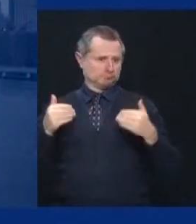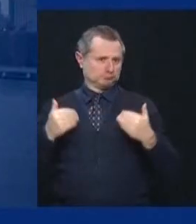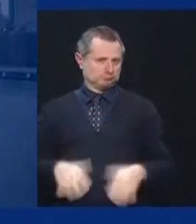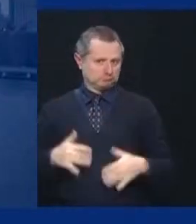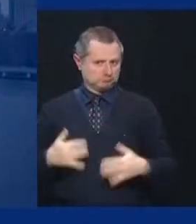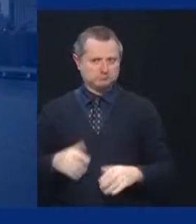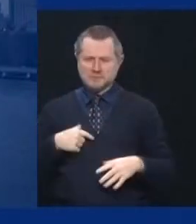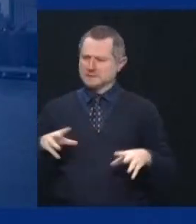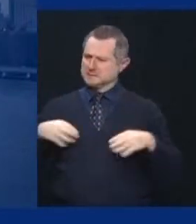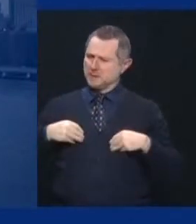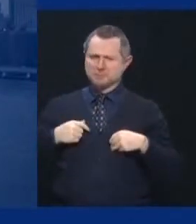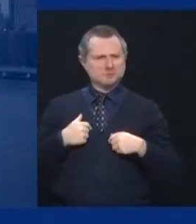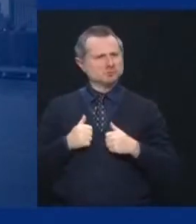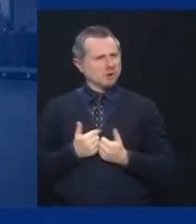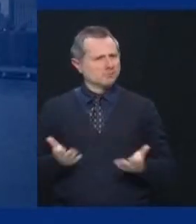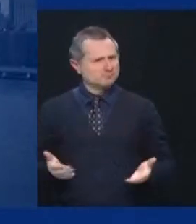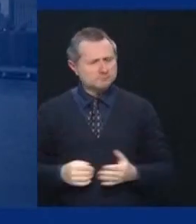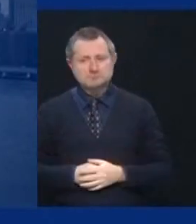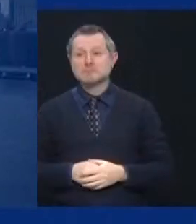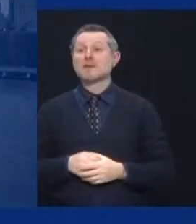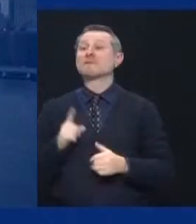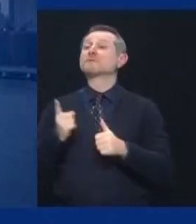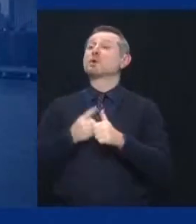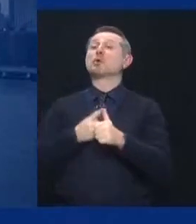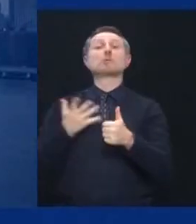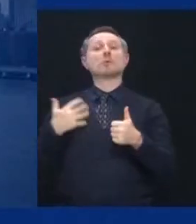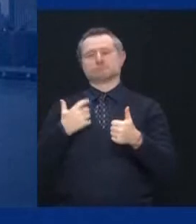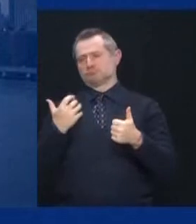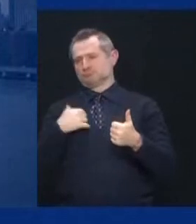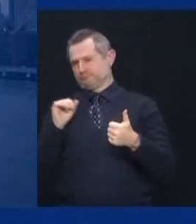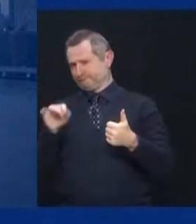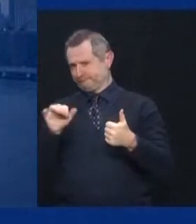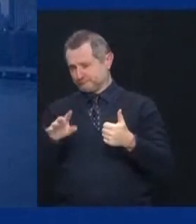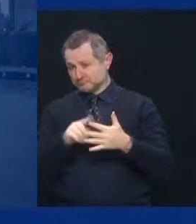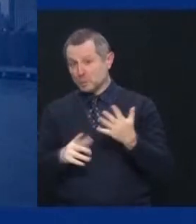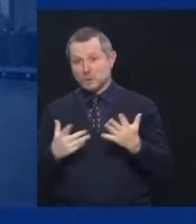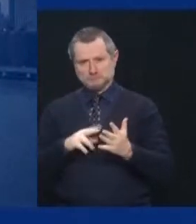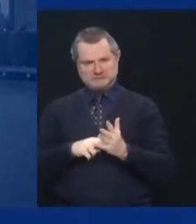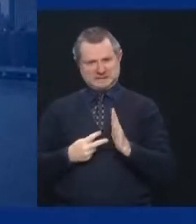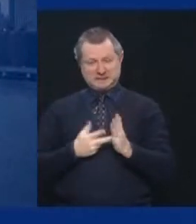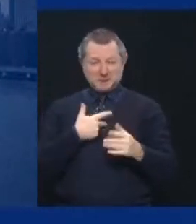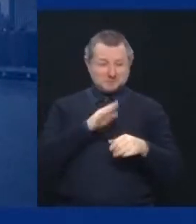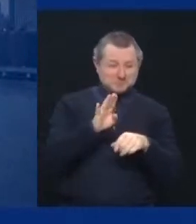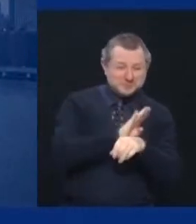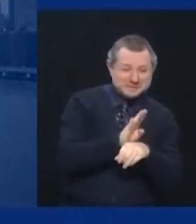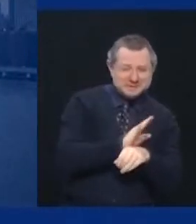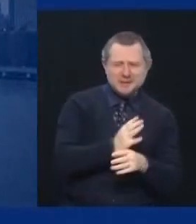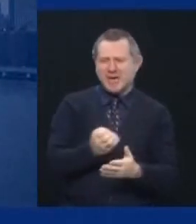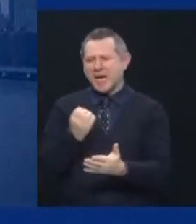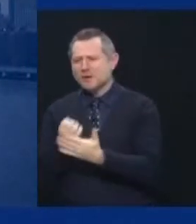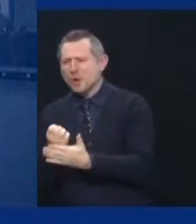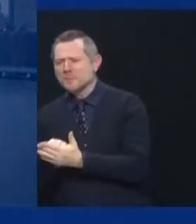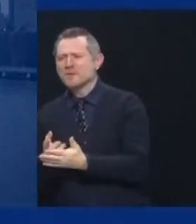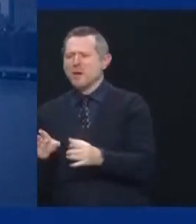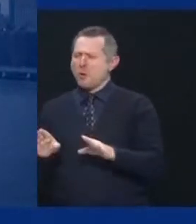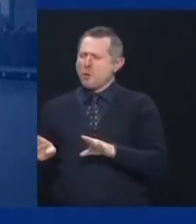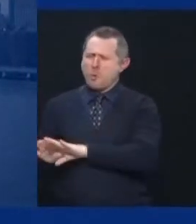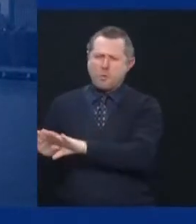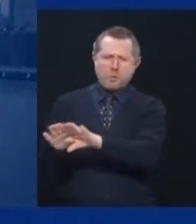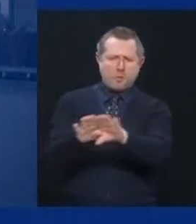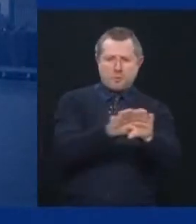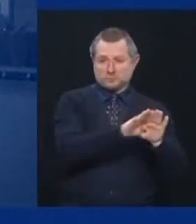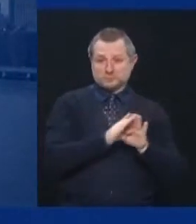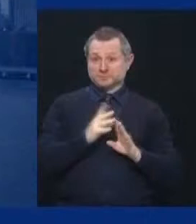One of the first points we're going to start with in 2021 is we can't keep the economy closed until the vaccine